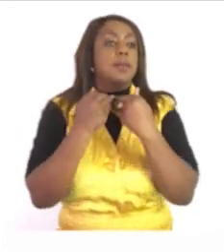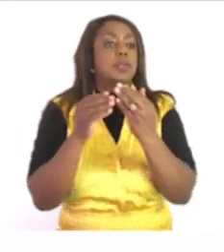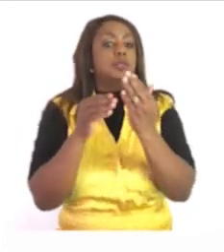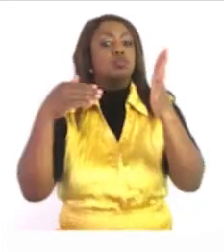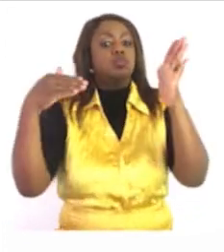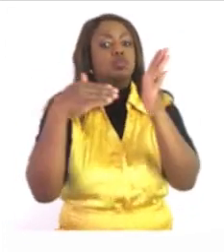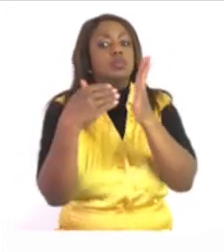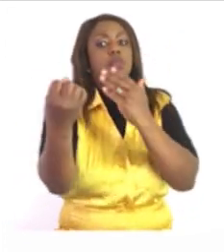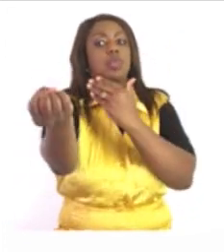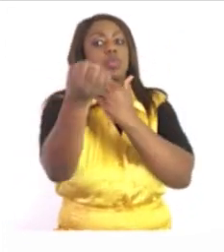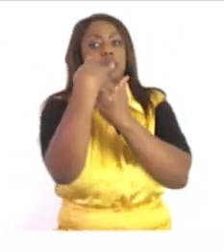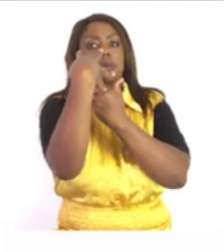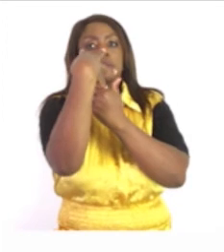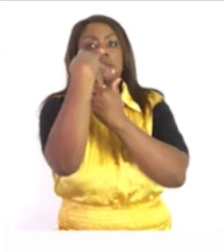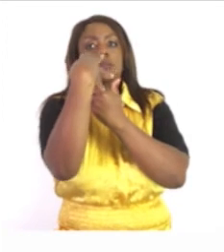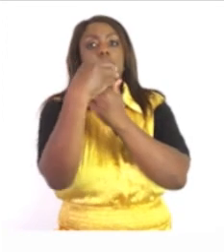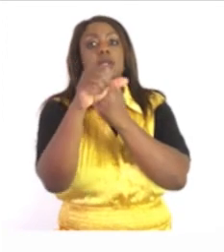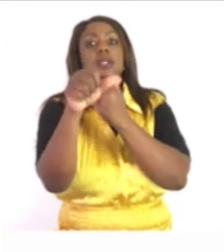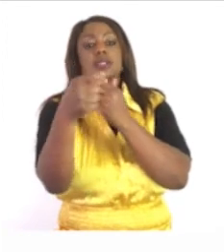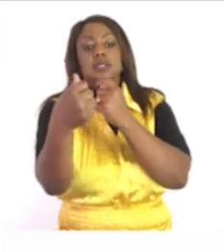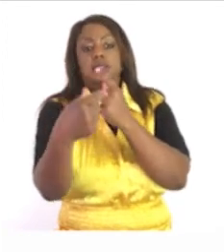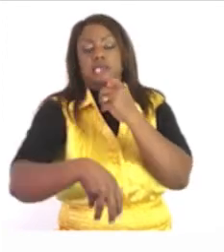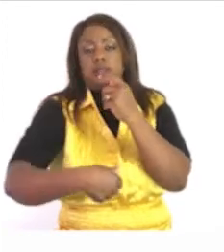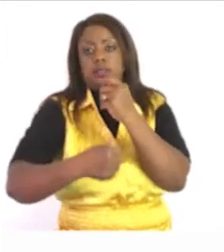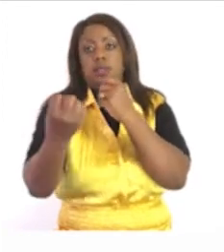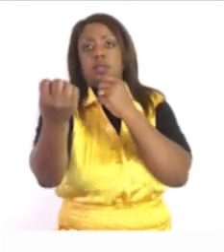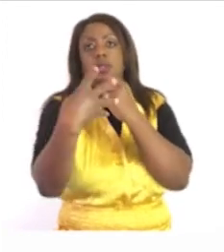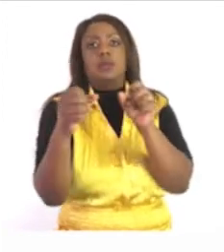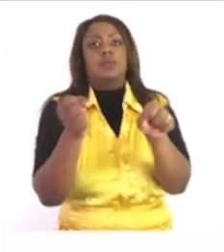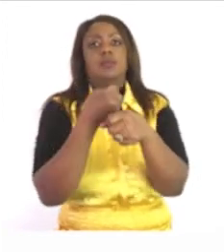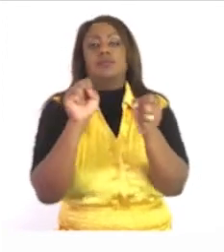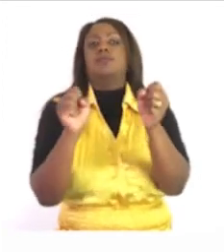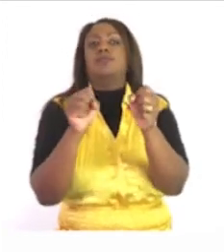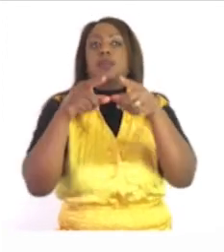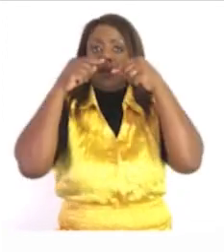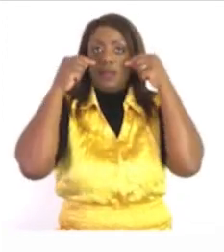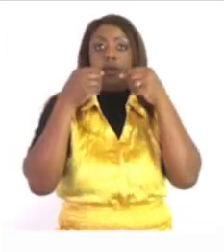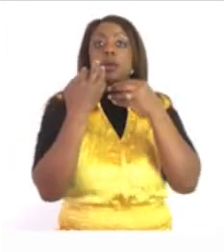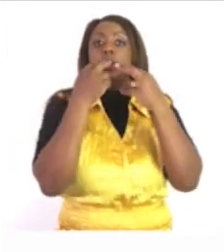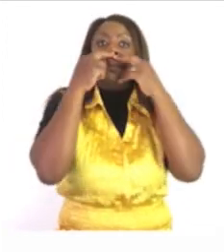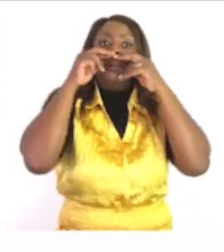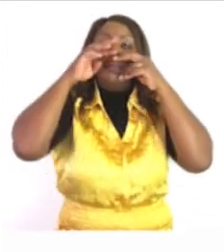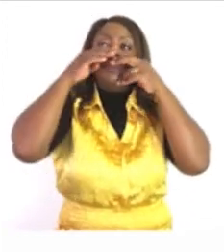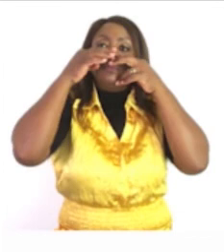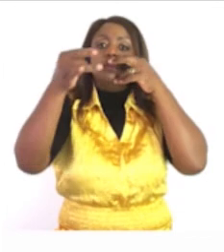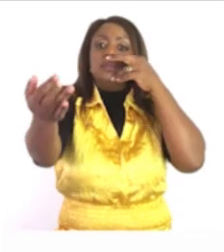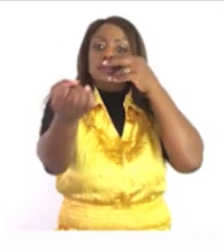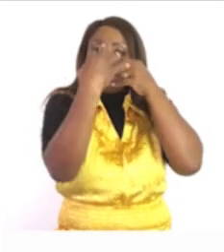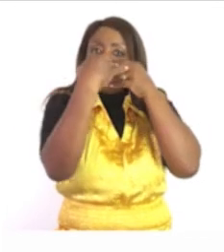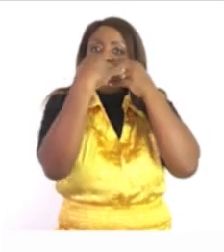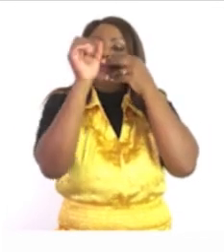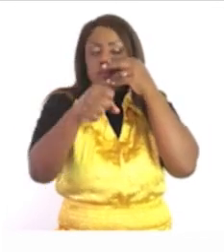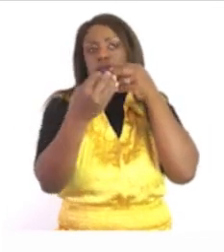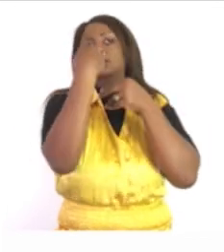mouth. Wear a mask to protect yourself. Wear a mask to protect the person next to you. Wear a